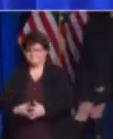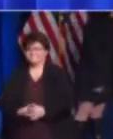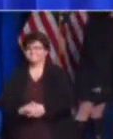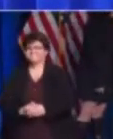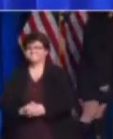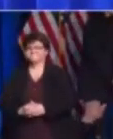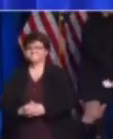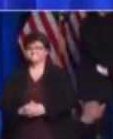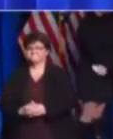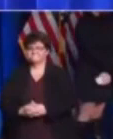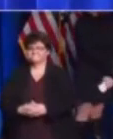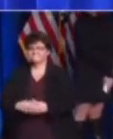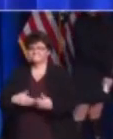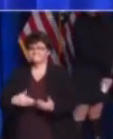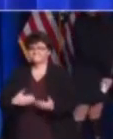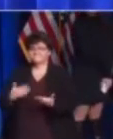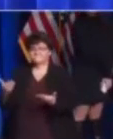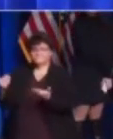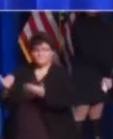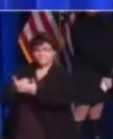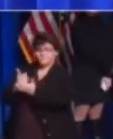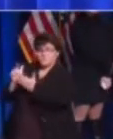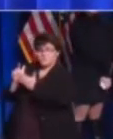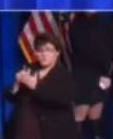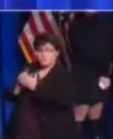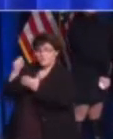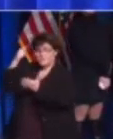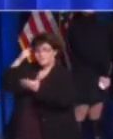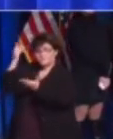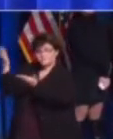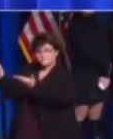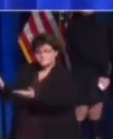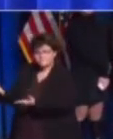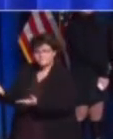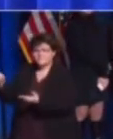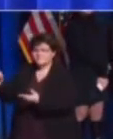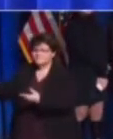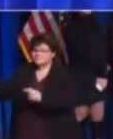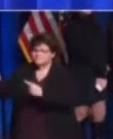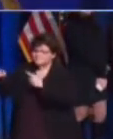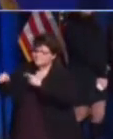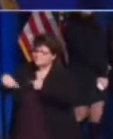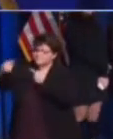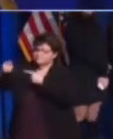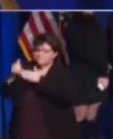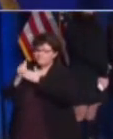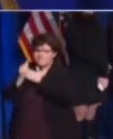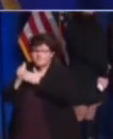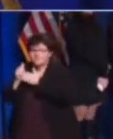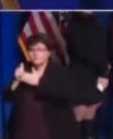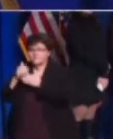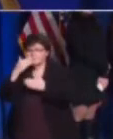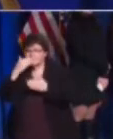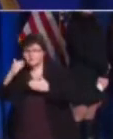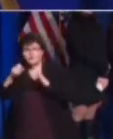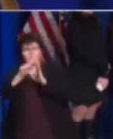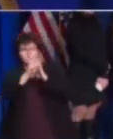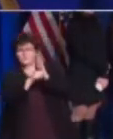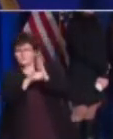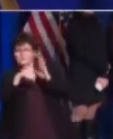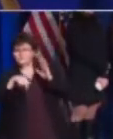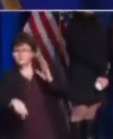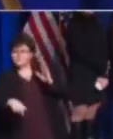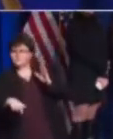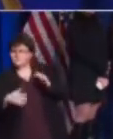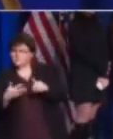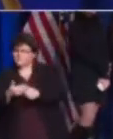Mr. Attorney General, you have led the state of Connecticut well as its chief law enforcement officer, and it is my